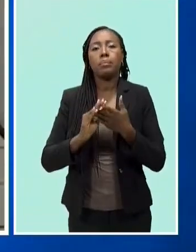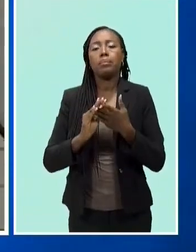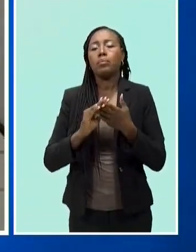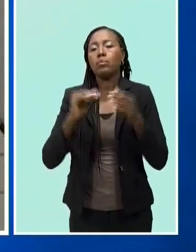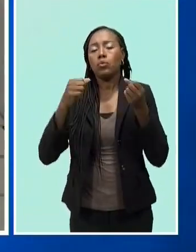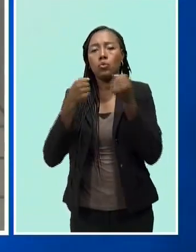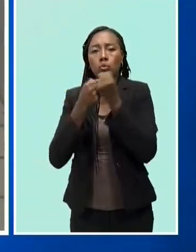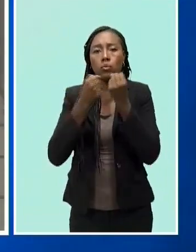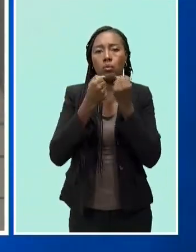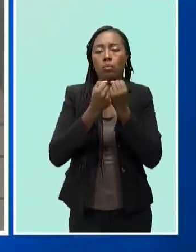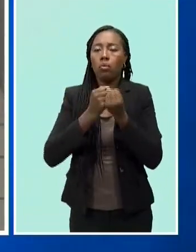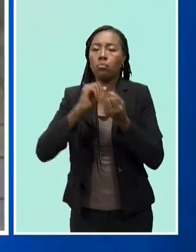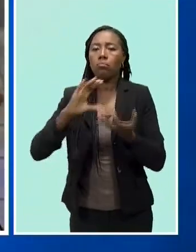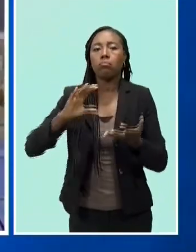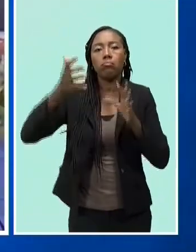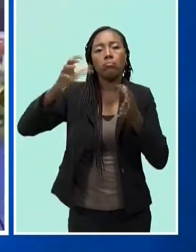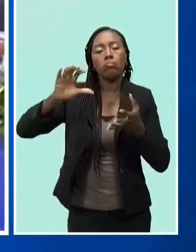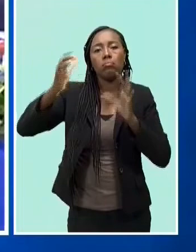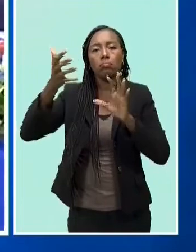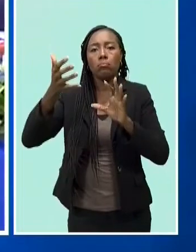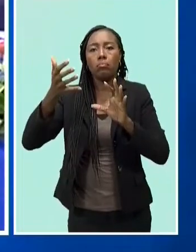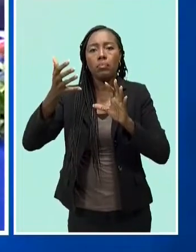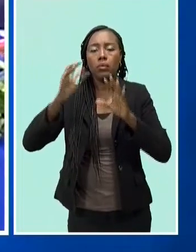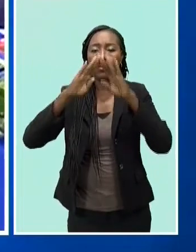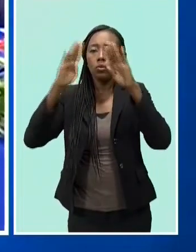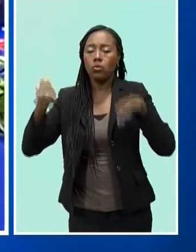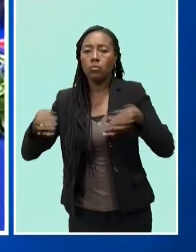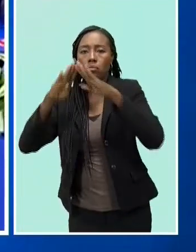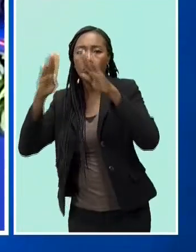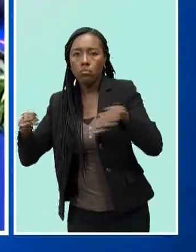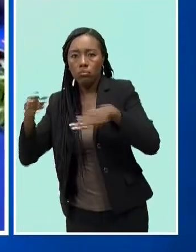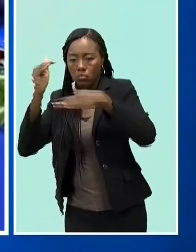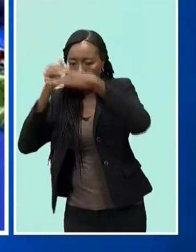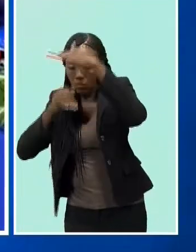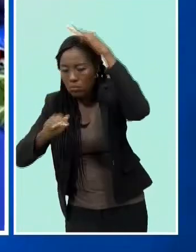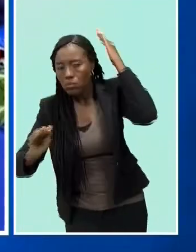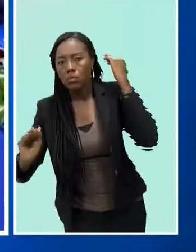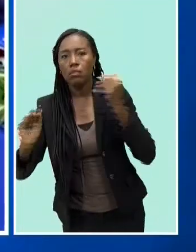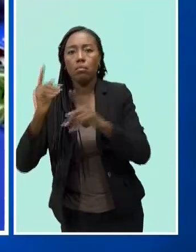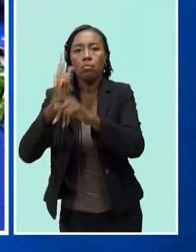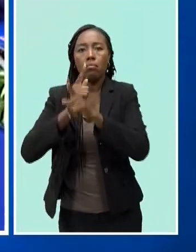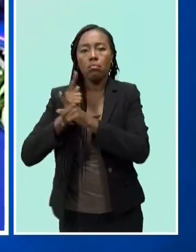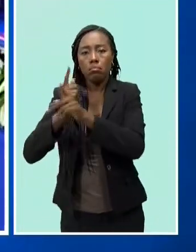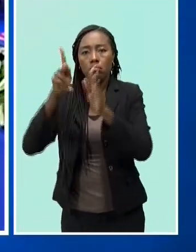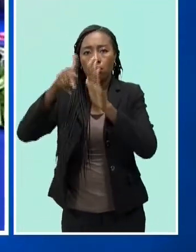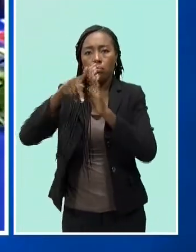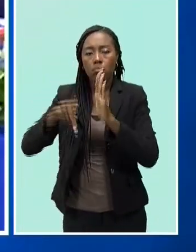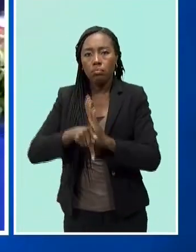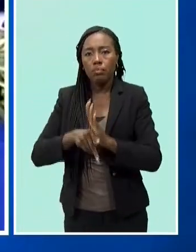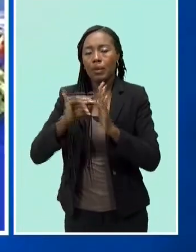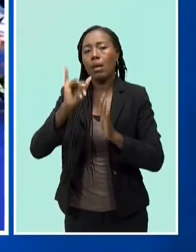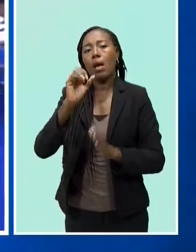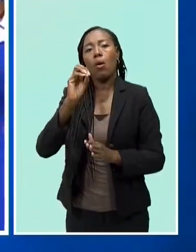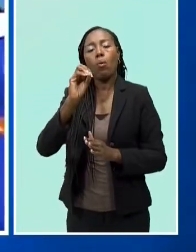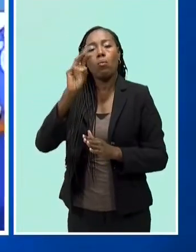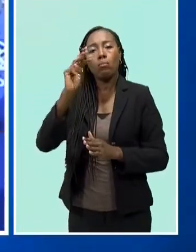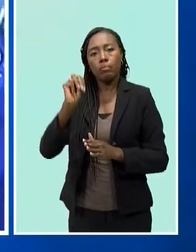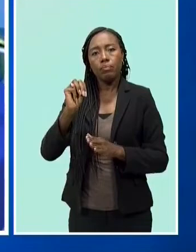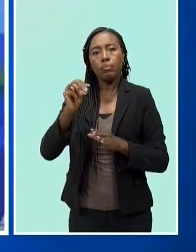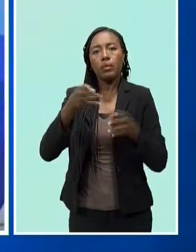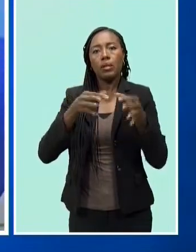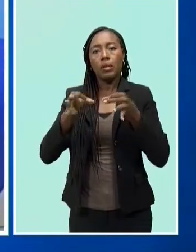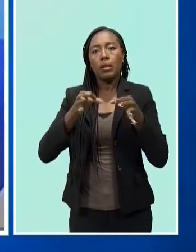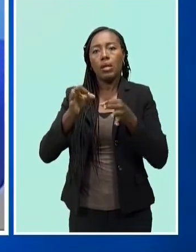Preparedness through Emergency Shelter Project, which was executed by the International Organization for Migration, IOM, and funded